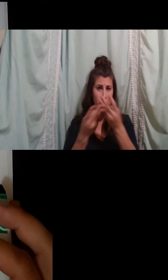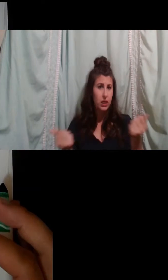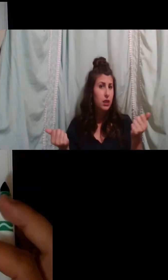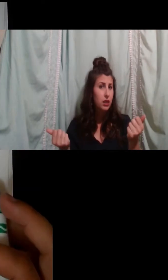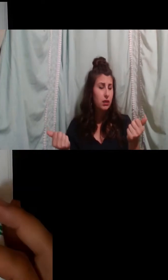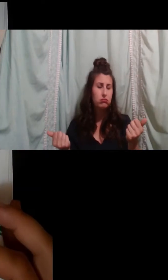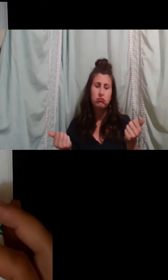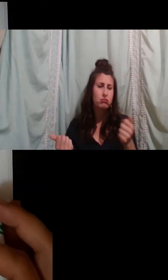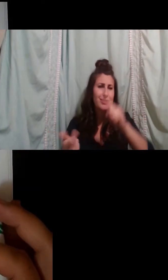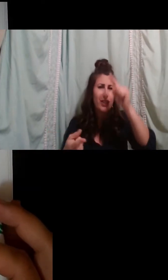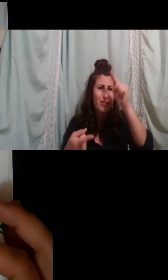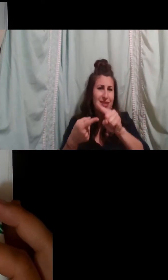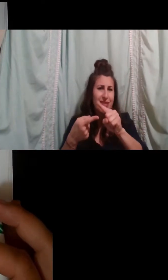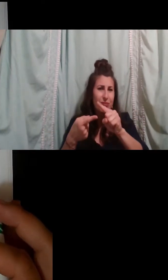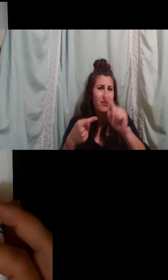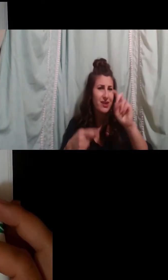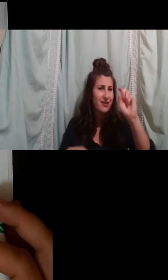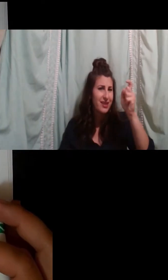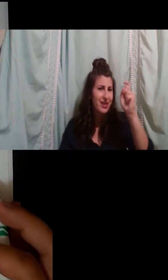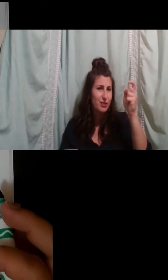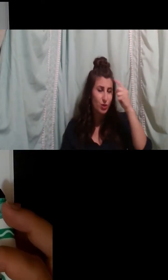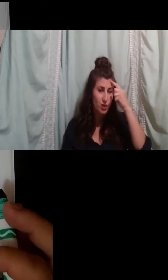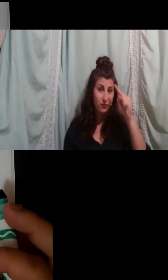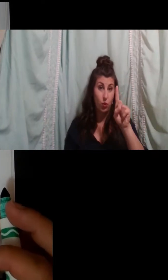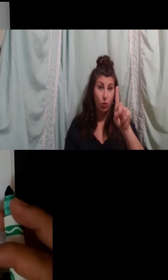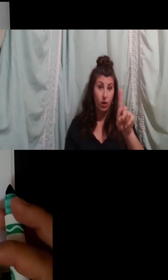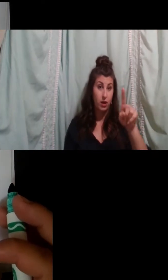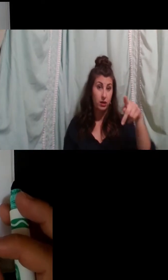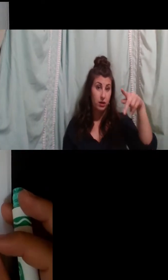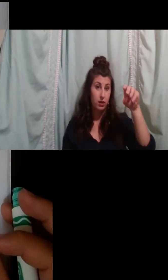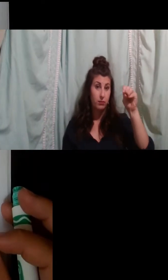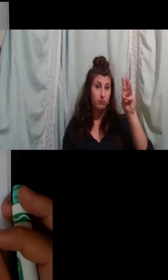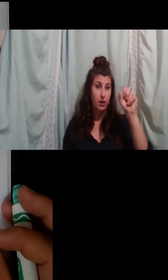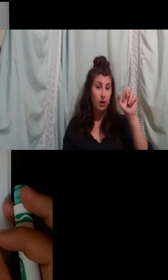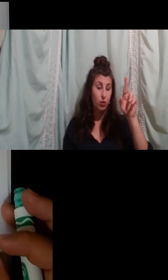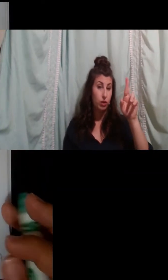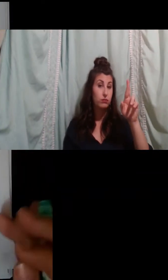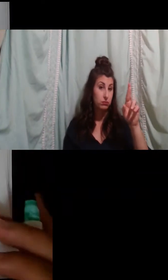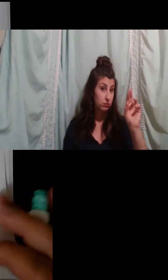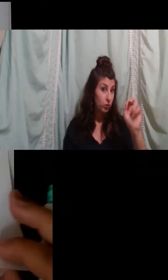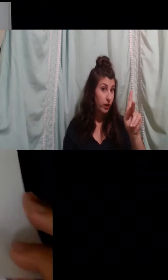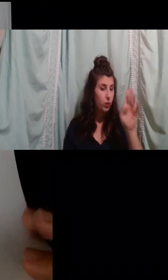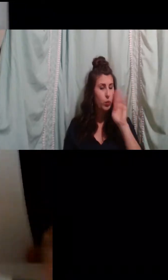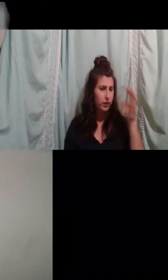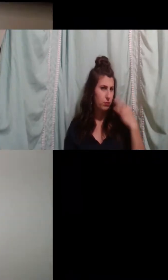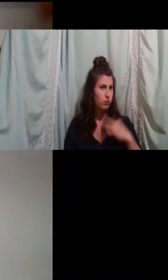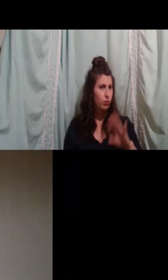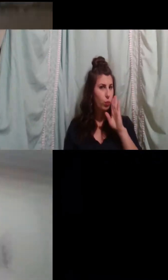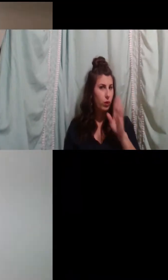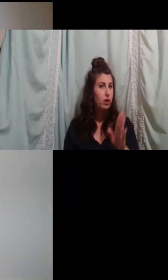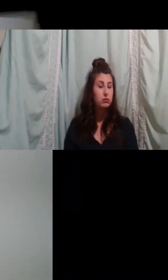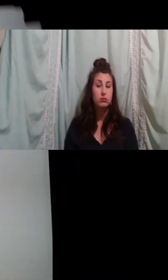is to solve, just simplify the exponents to 1 power. Okay, that will help us a lot.